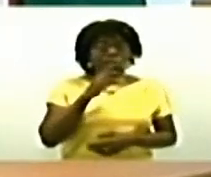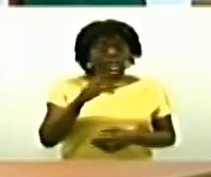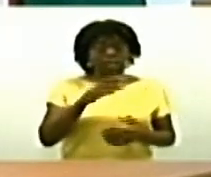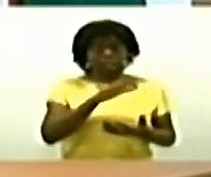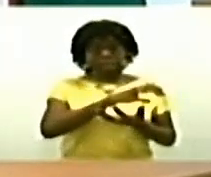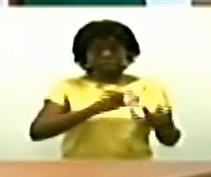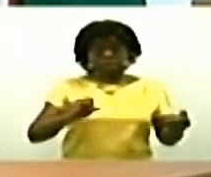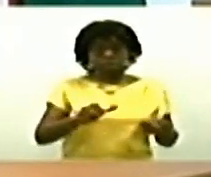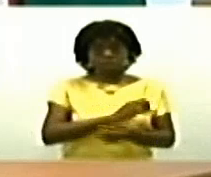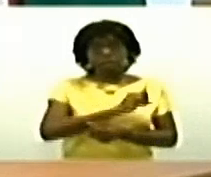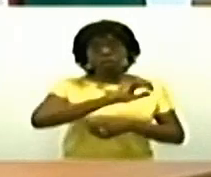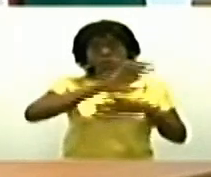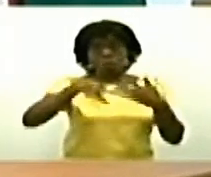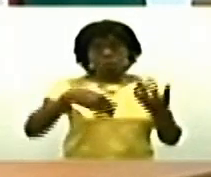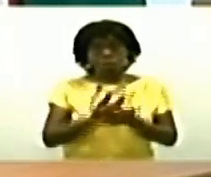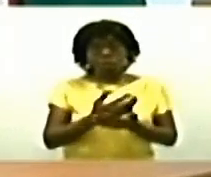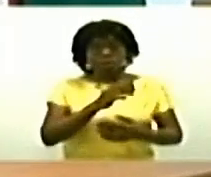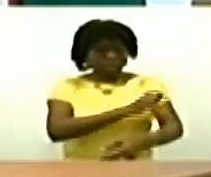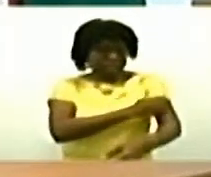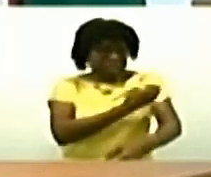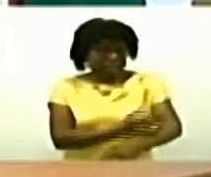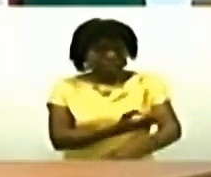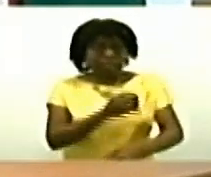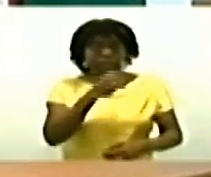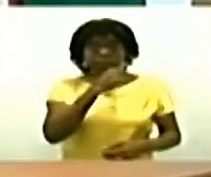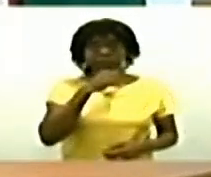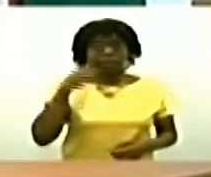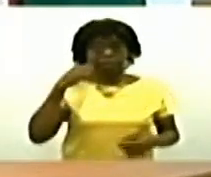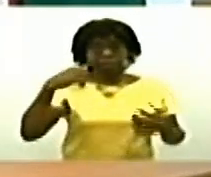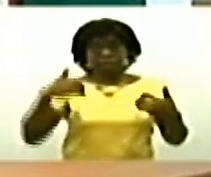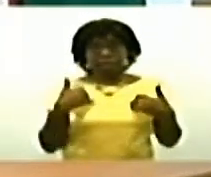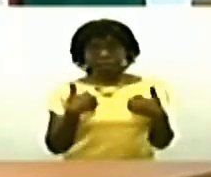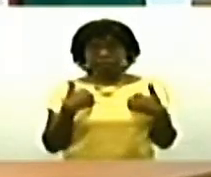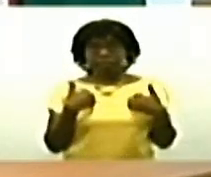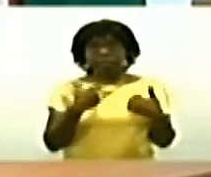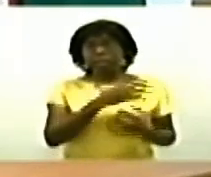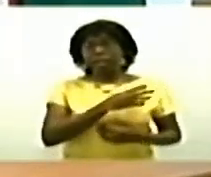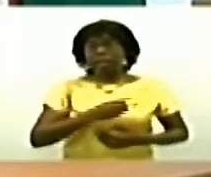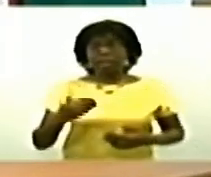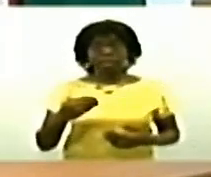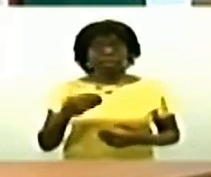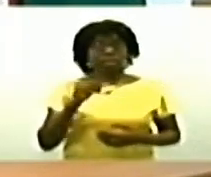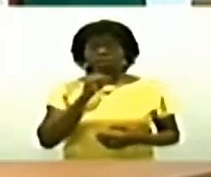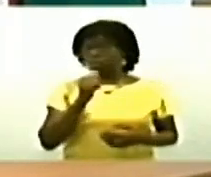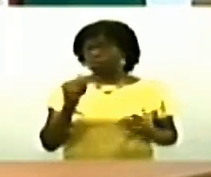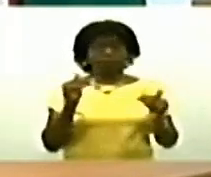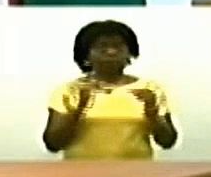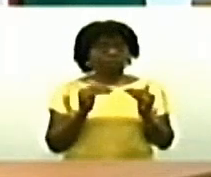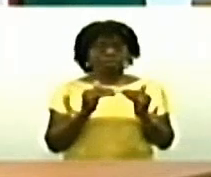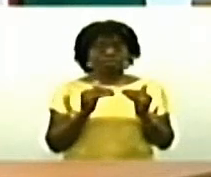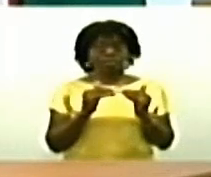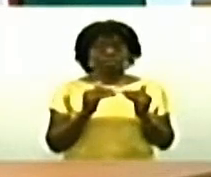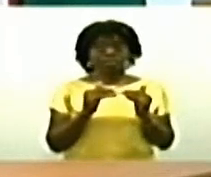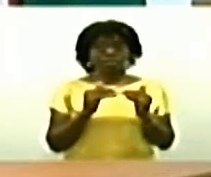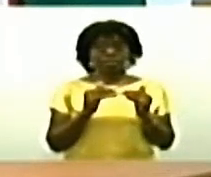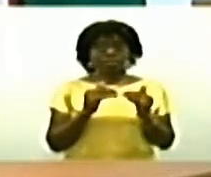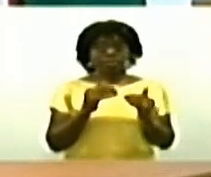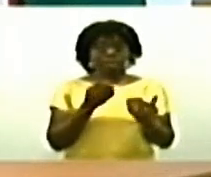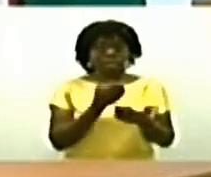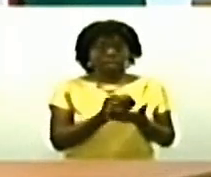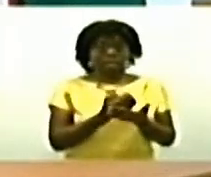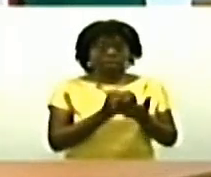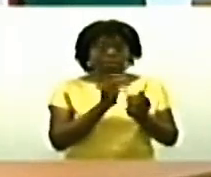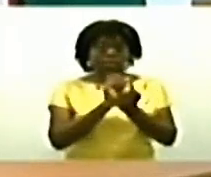all of the energy that the farmers have, and it's just unfair. Economic